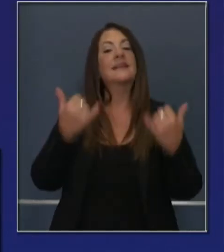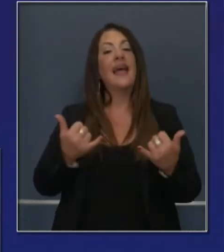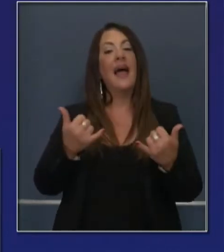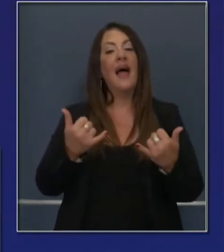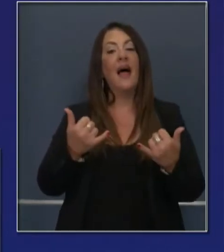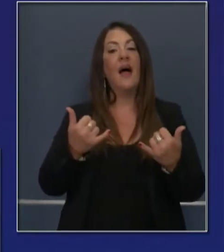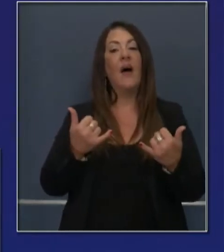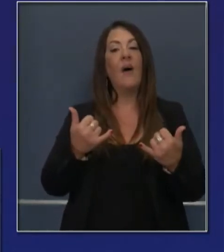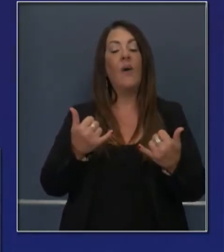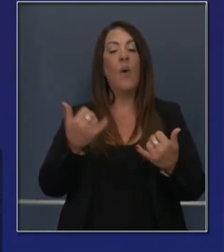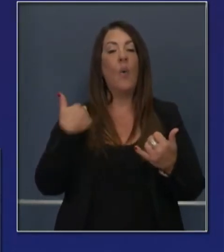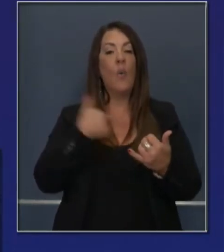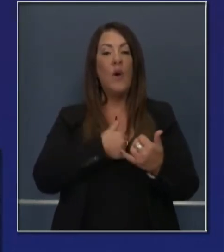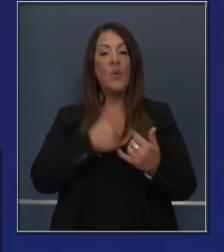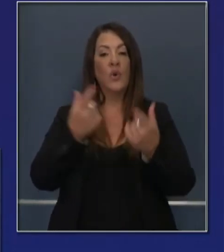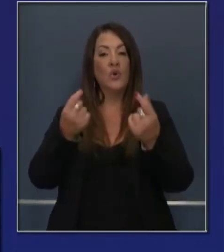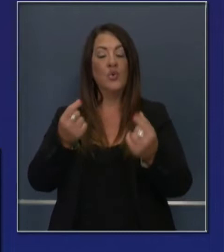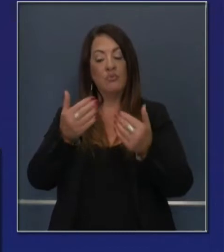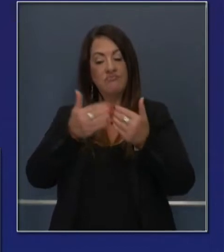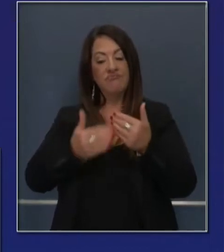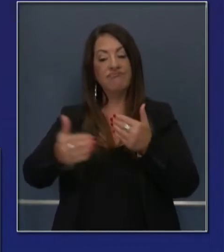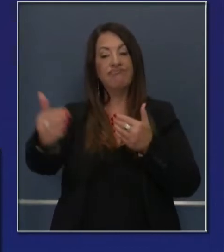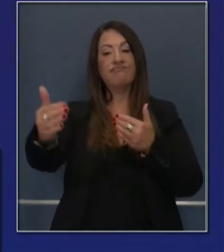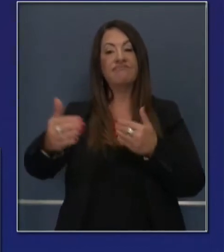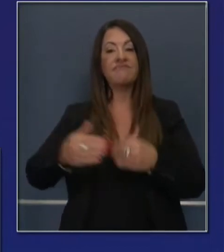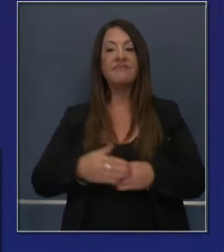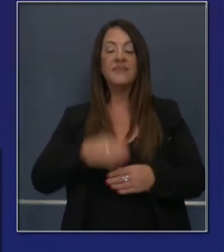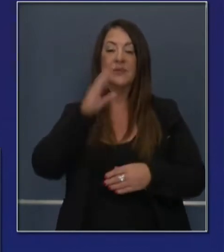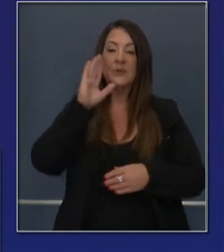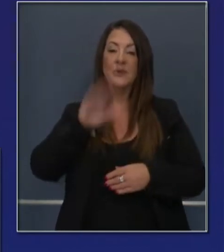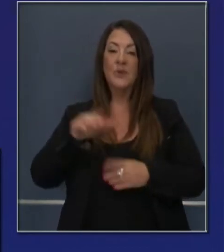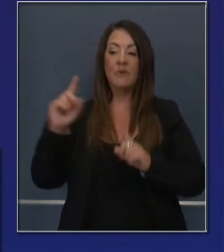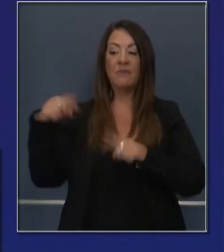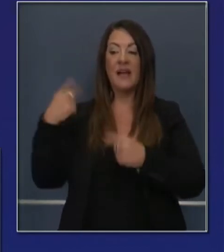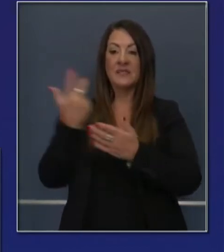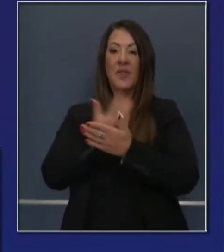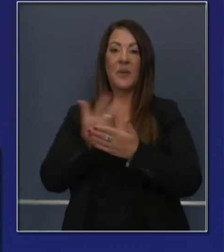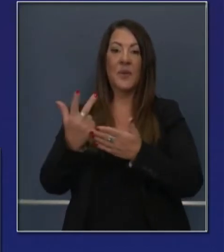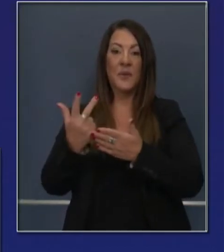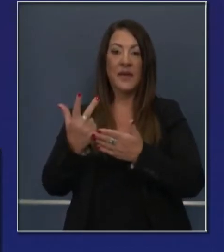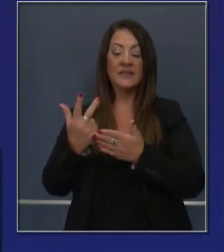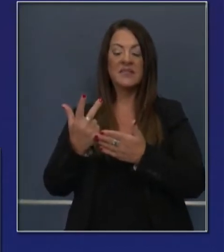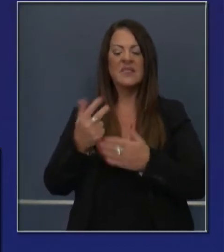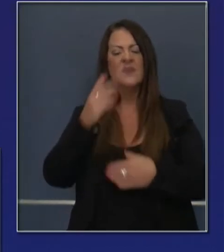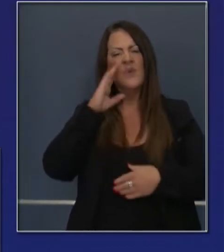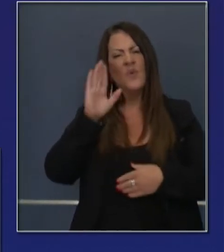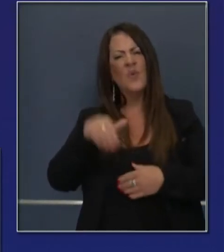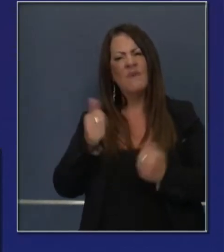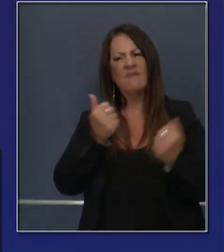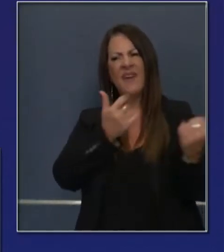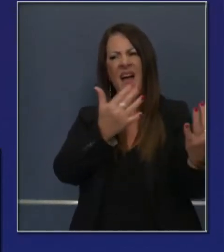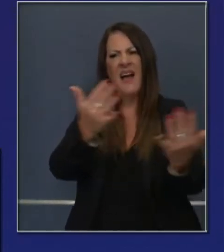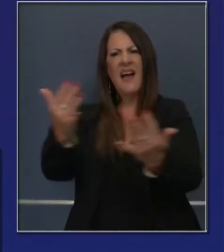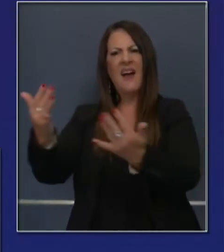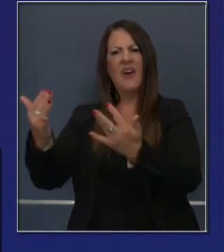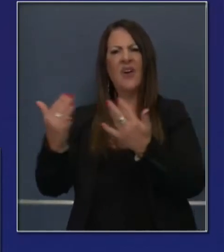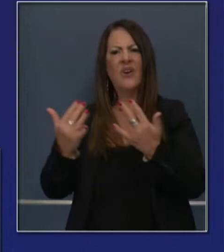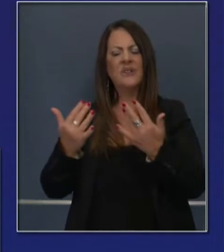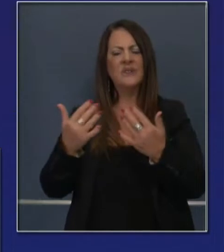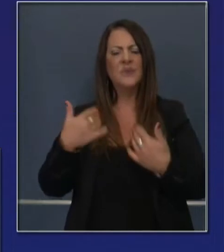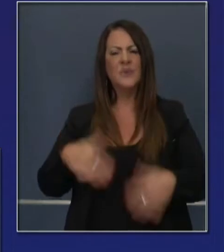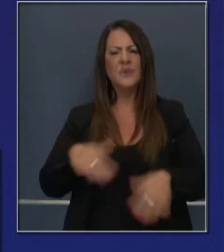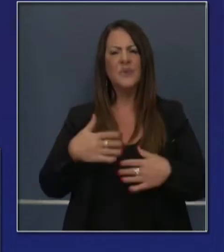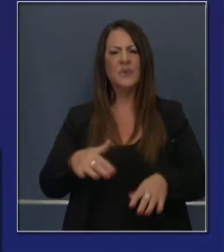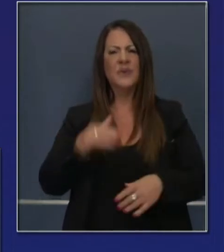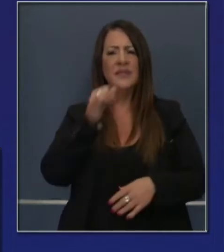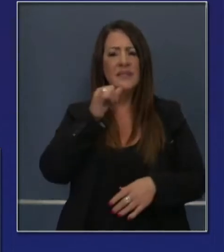way together. We have been on this journey over the last 3+ weeks battling these historic wildfires. I yesterday was